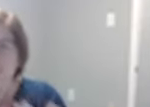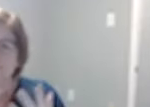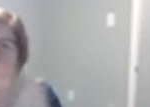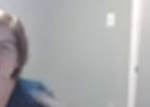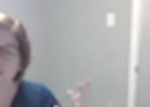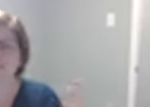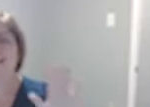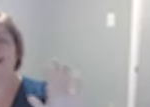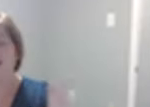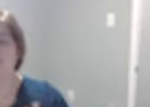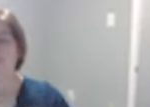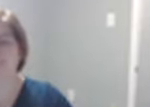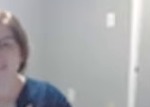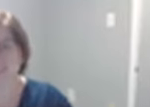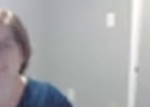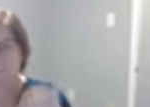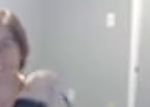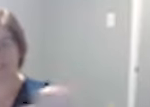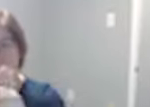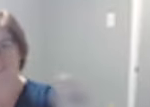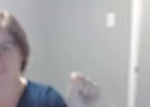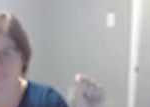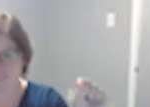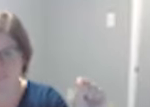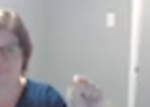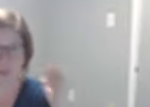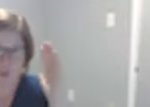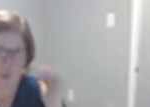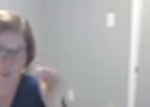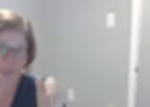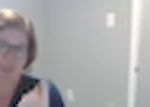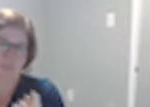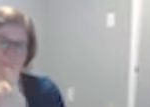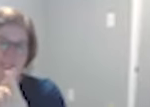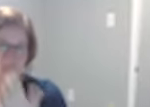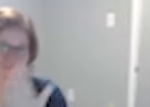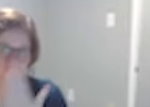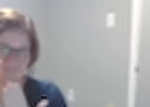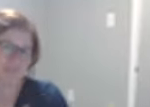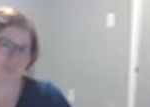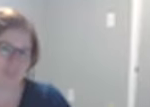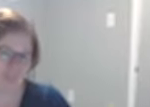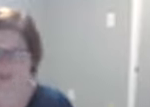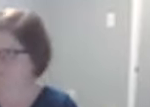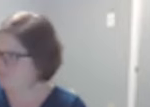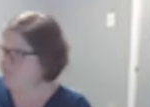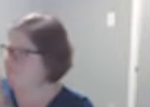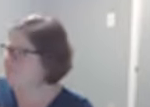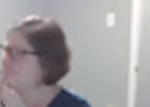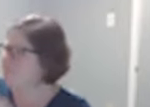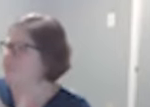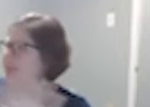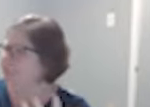then please stay safe. And hopefully we can meet in person in the future. Thank you. I would love that. Thank you so much.